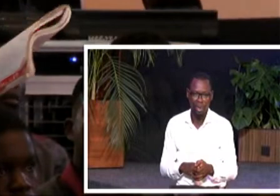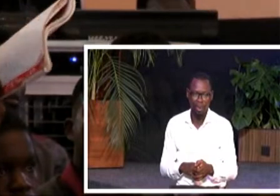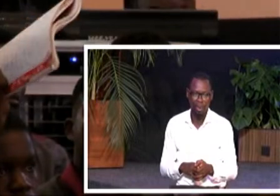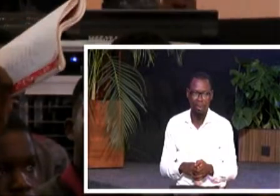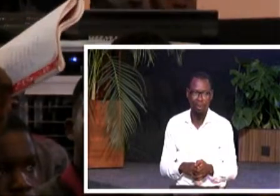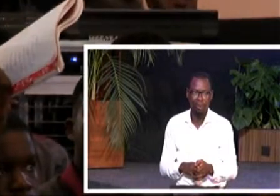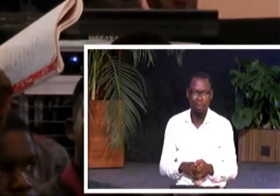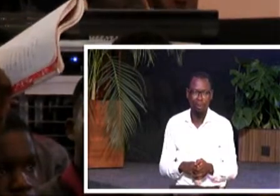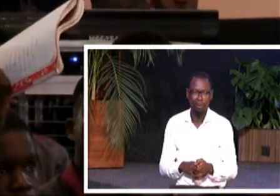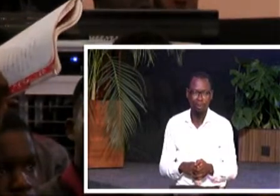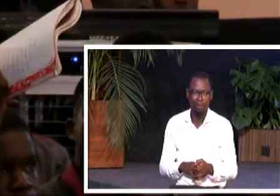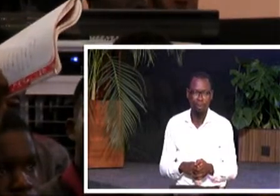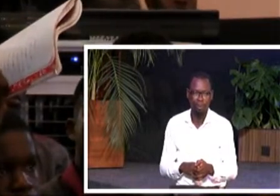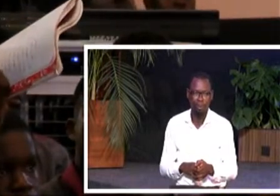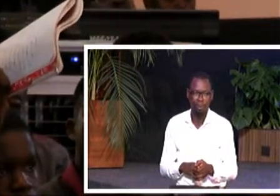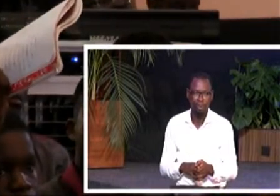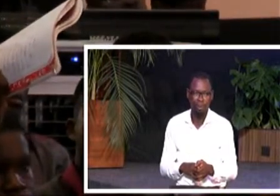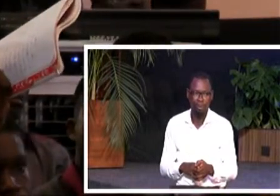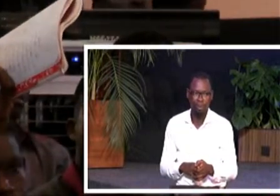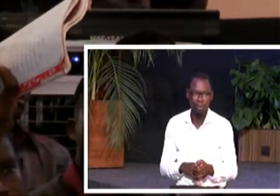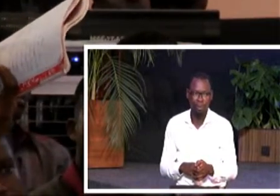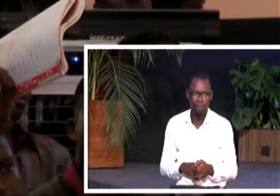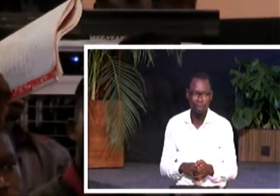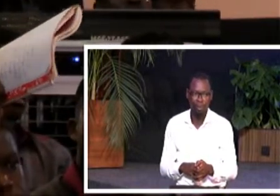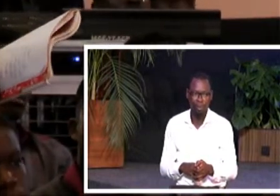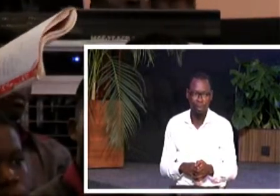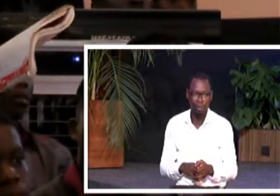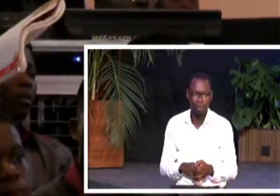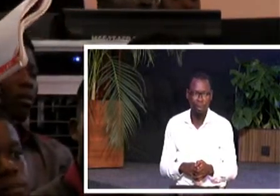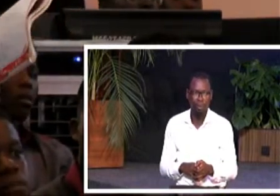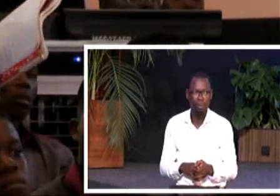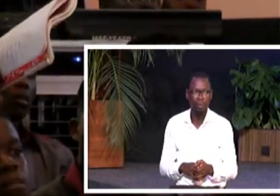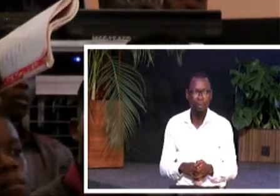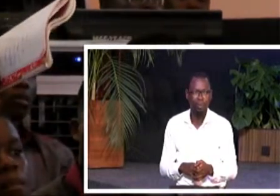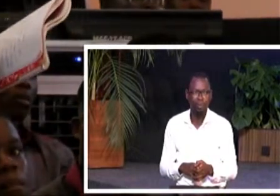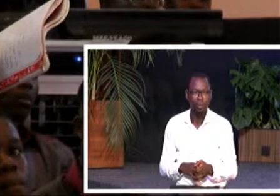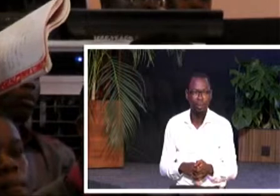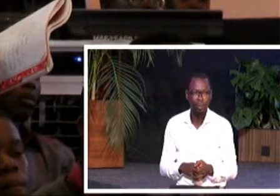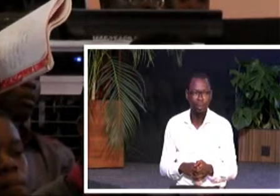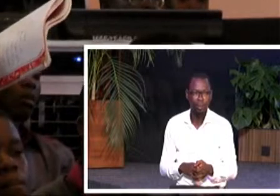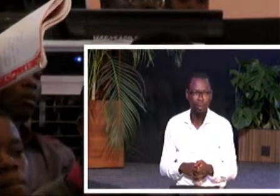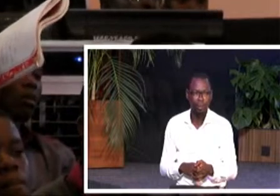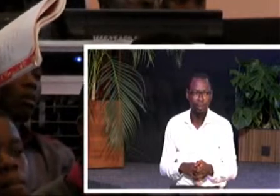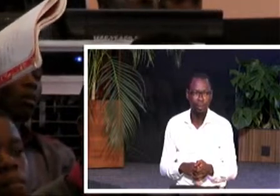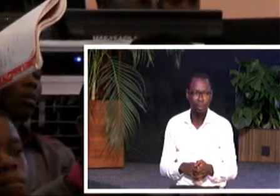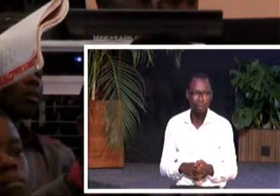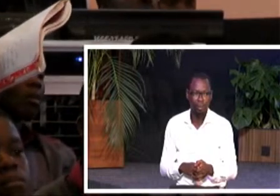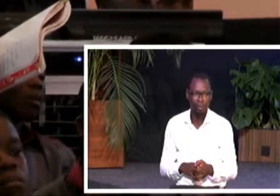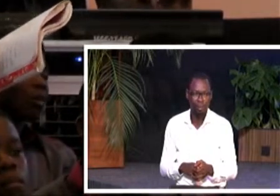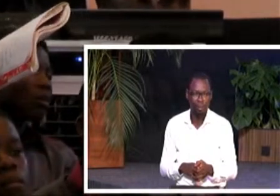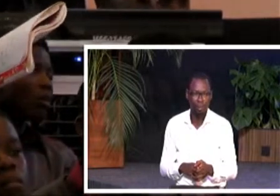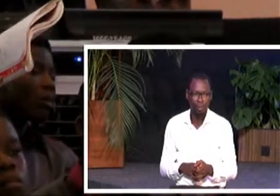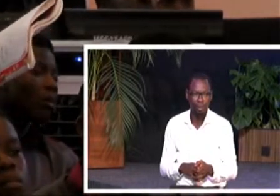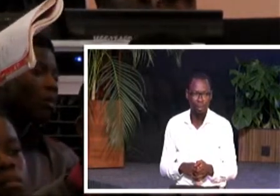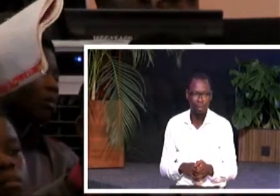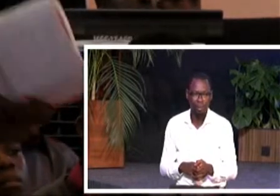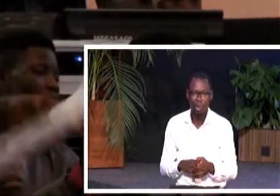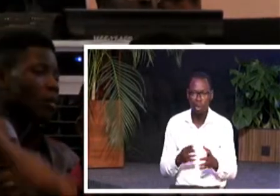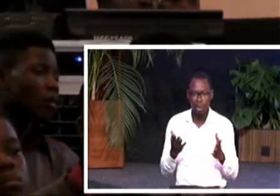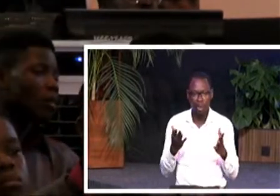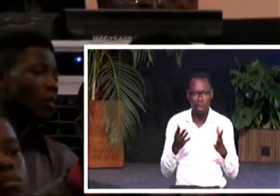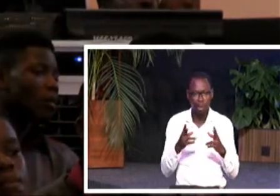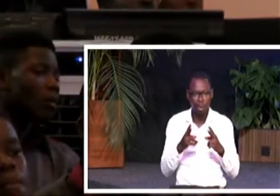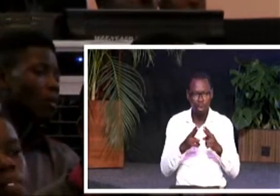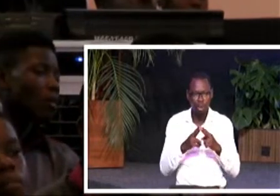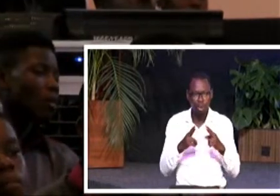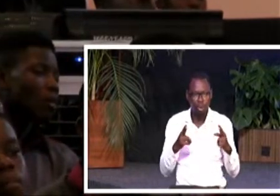said, automating her farm. What is your name is? Alvin Lanyo. Alvin? Yes. So Alvin,